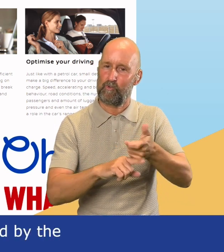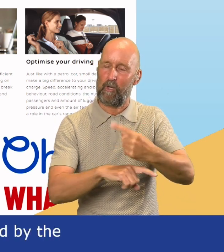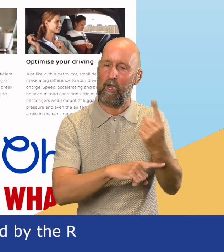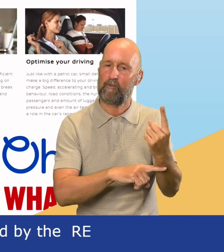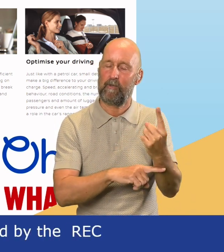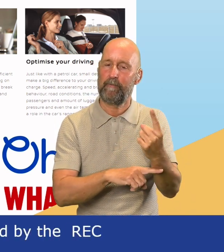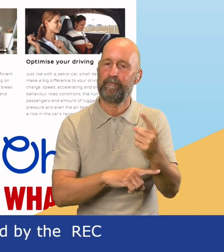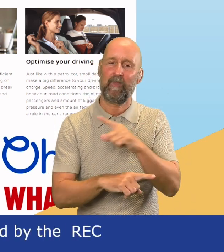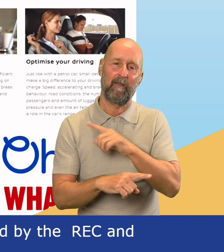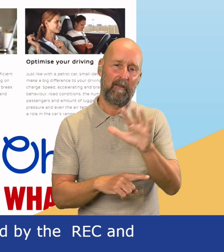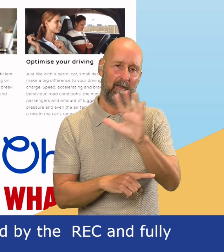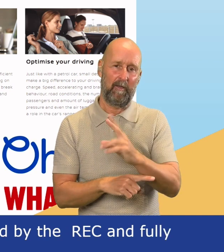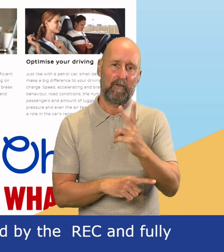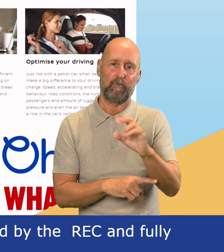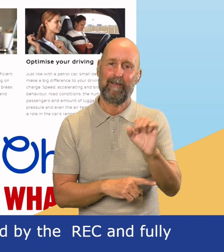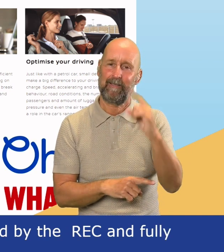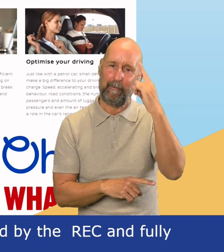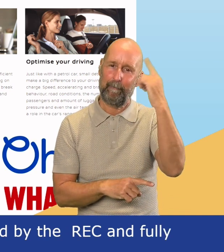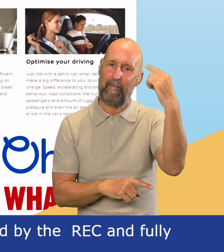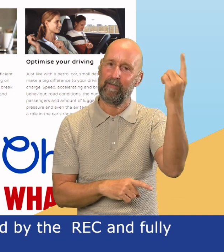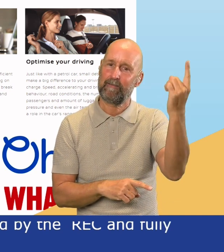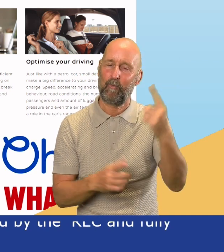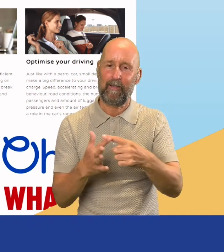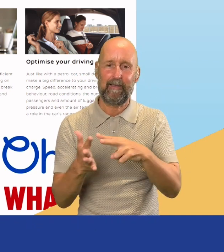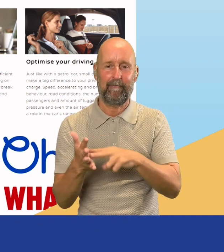around 20 or so myths around